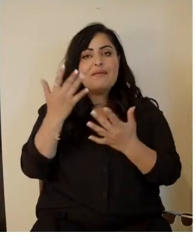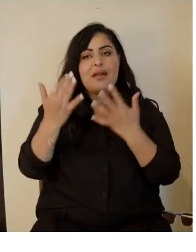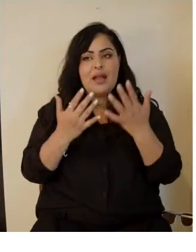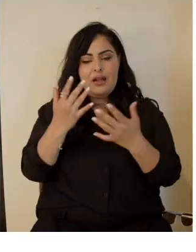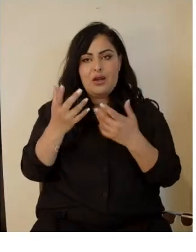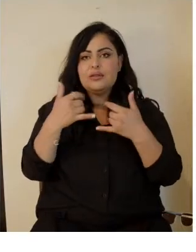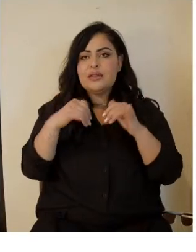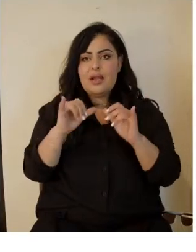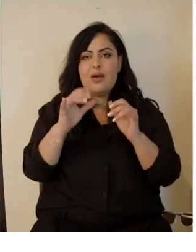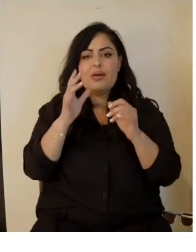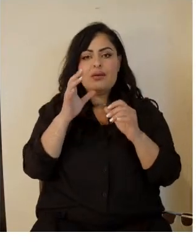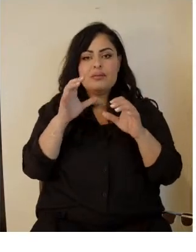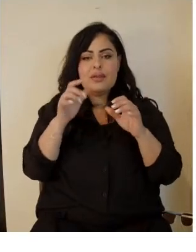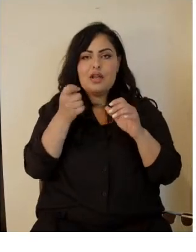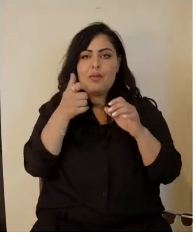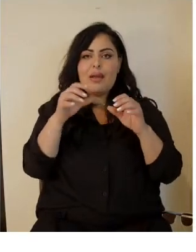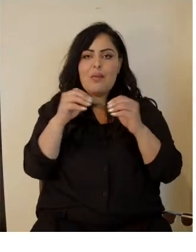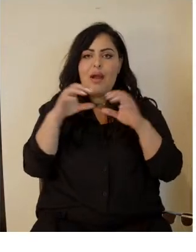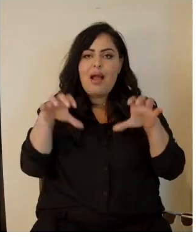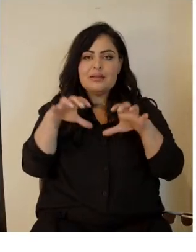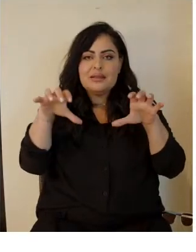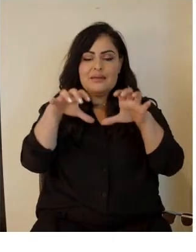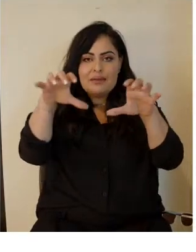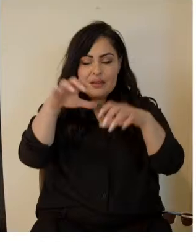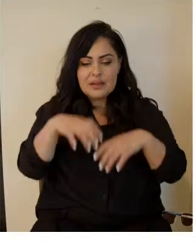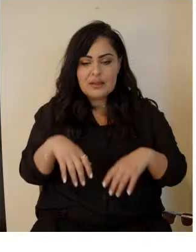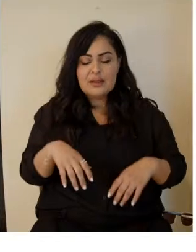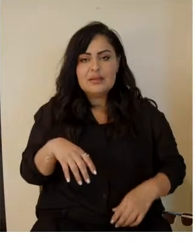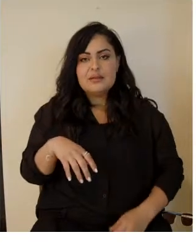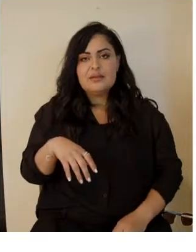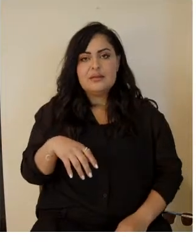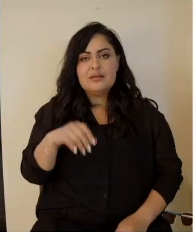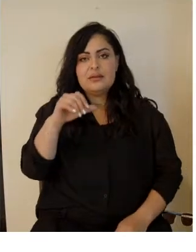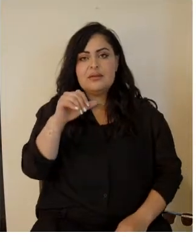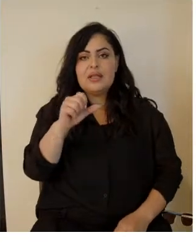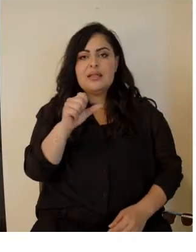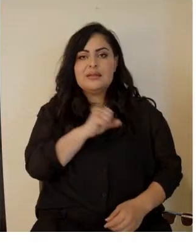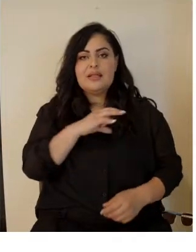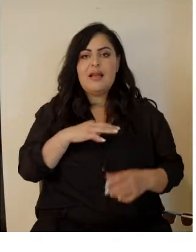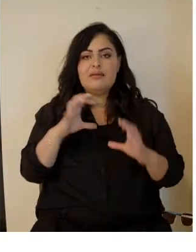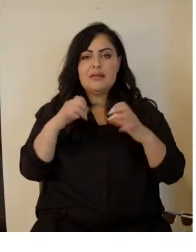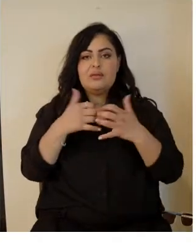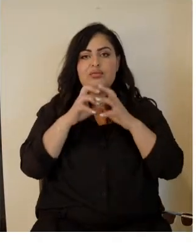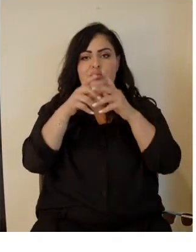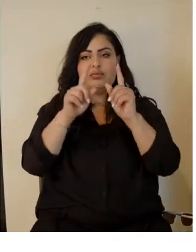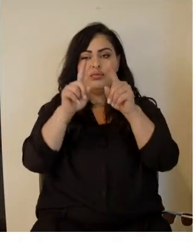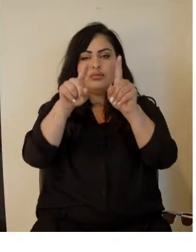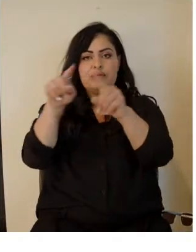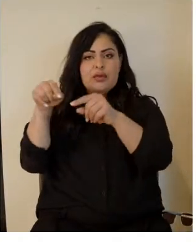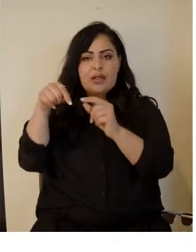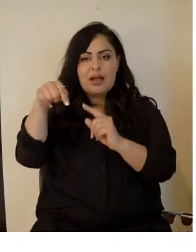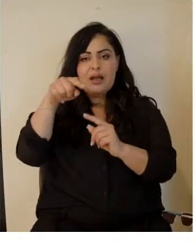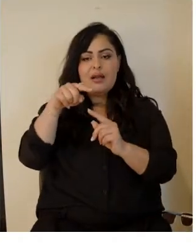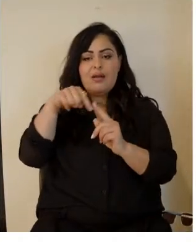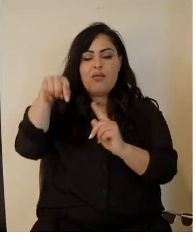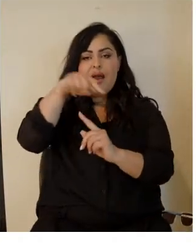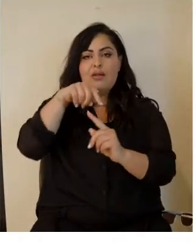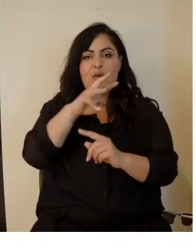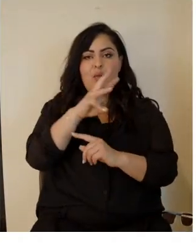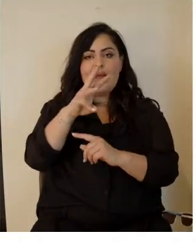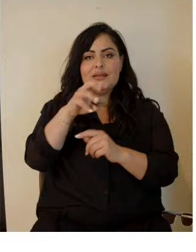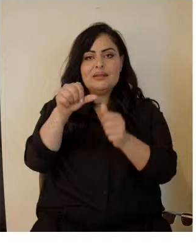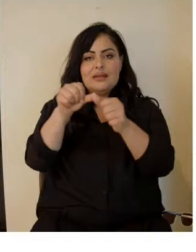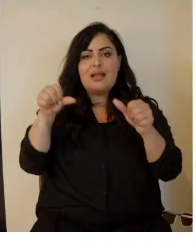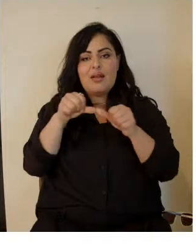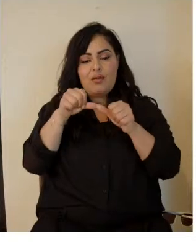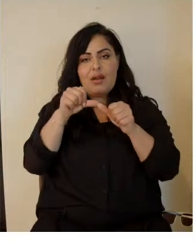fire remains a little bit active out here on the west side of the fire. Crews are currently trying to go direct around the west side of the shoulder of the